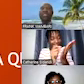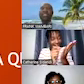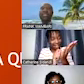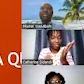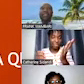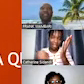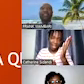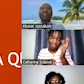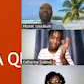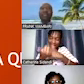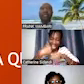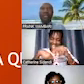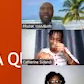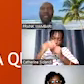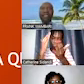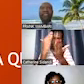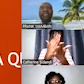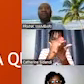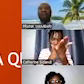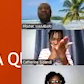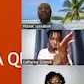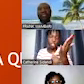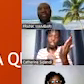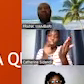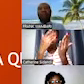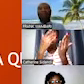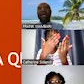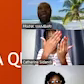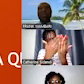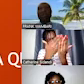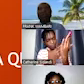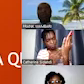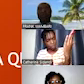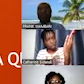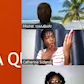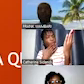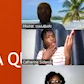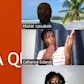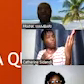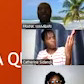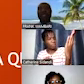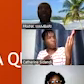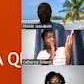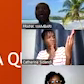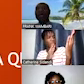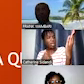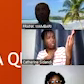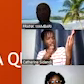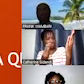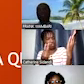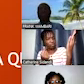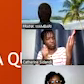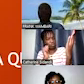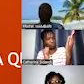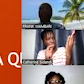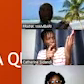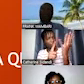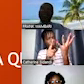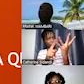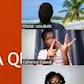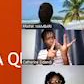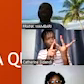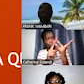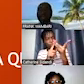that list down, for example, how much money do I owe and who do I owe? And start with the